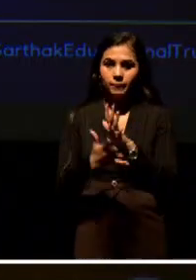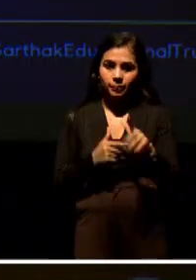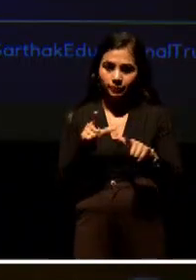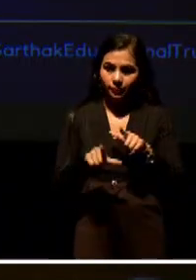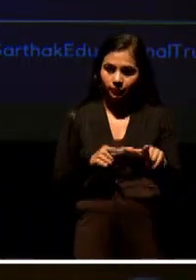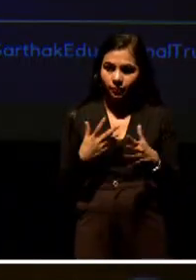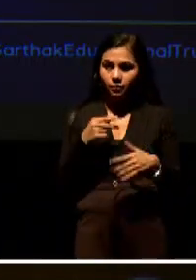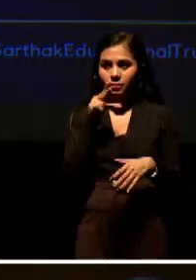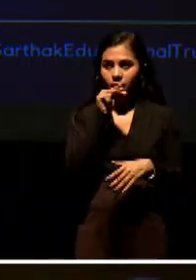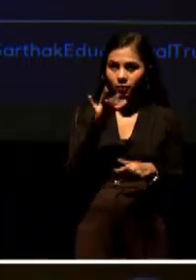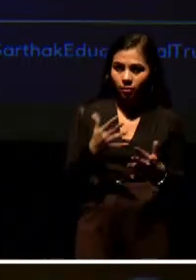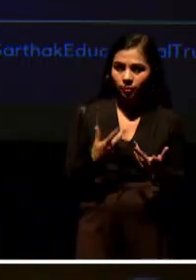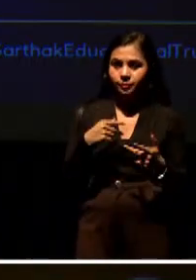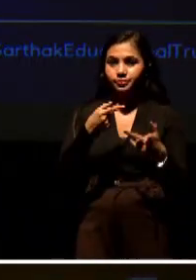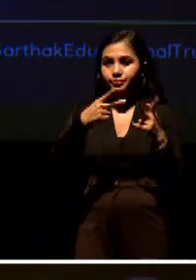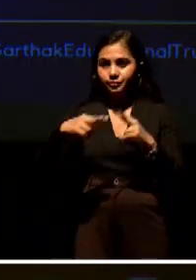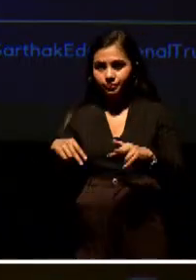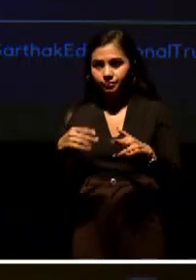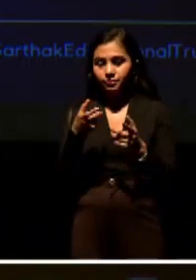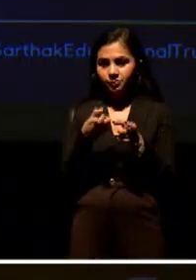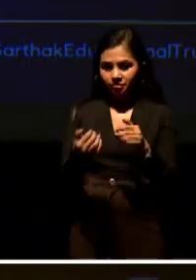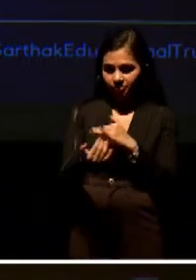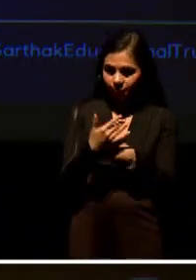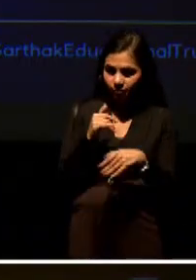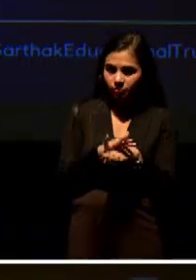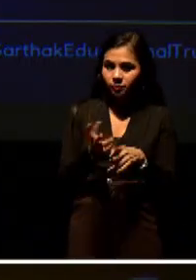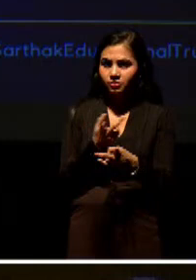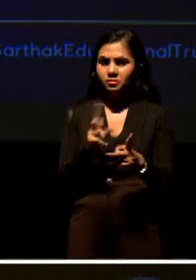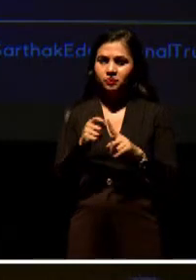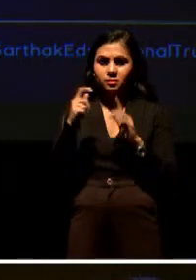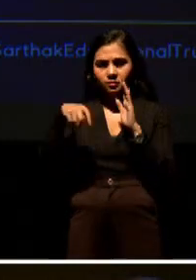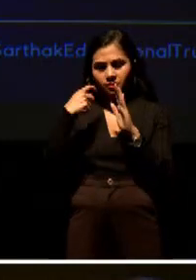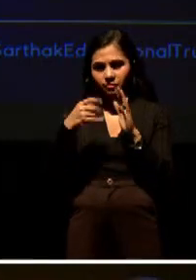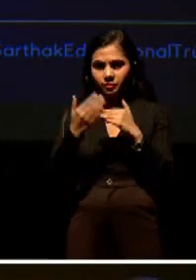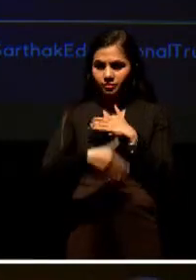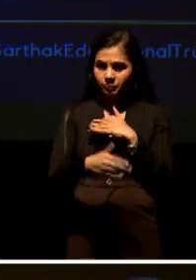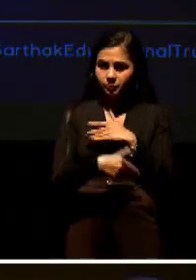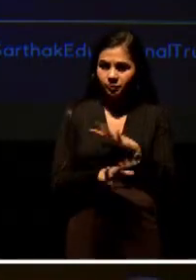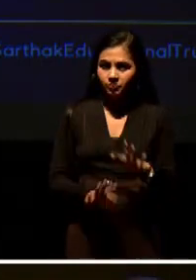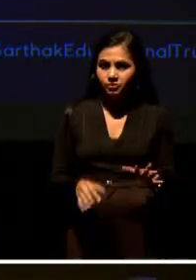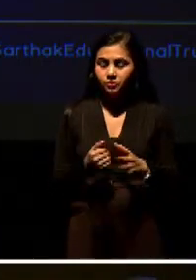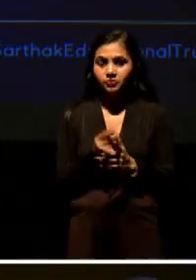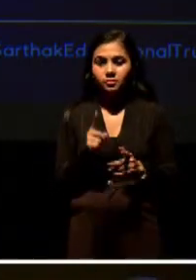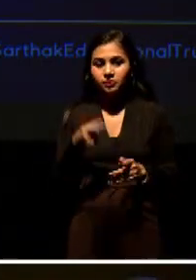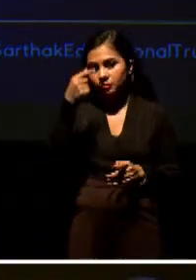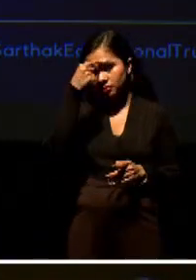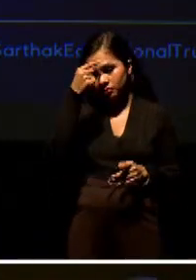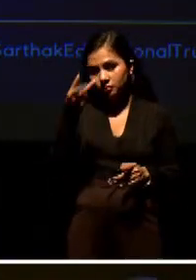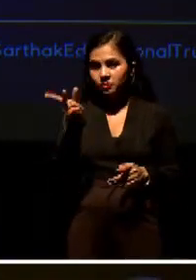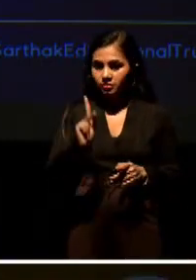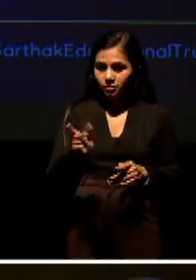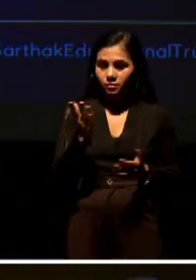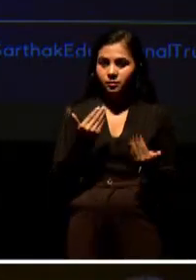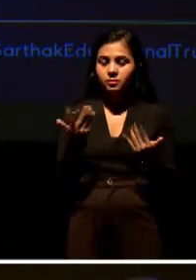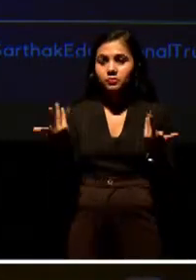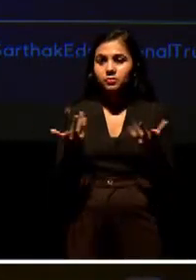converting into speech or converting into text. A lot of projects are going on, but the problem again comes, taking it